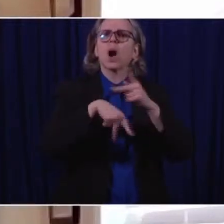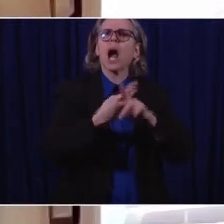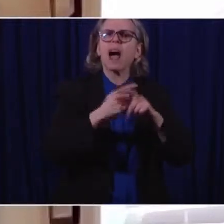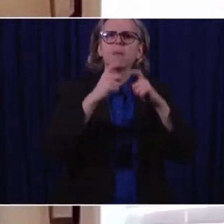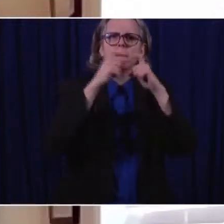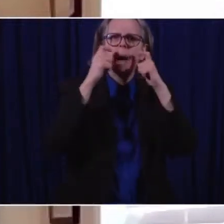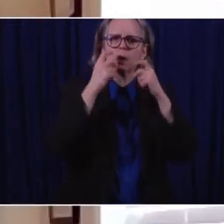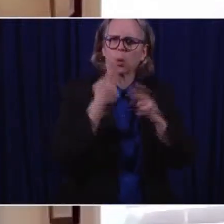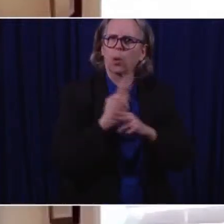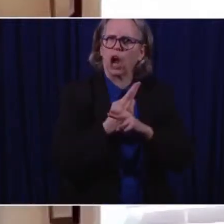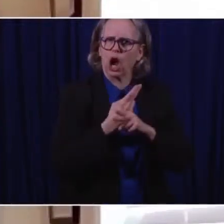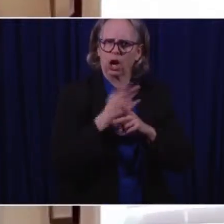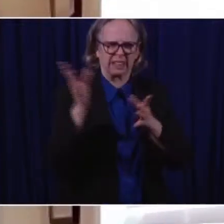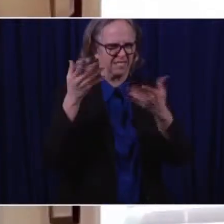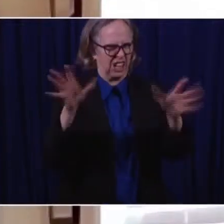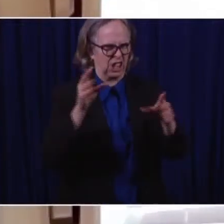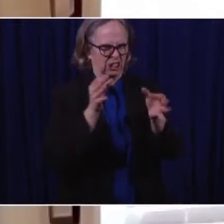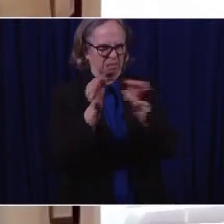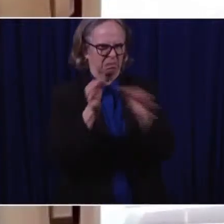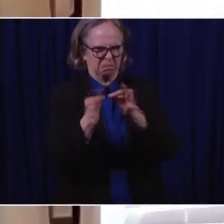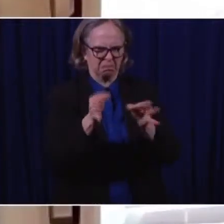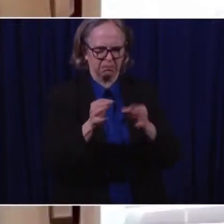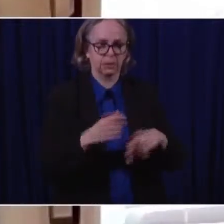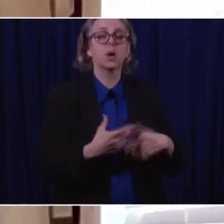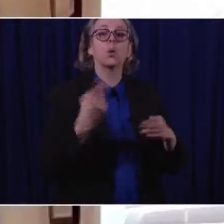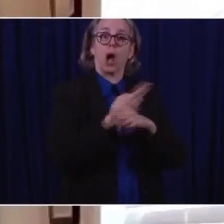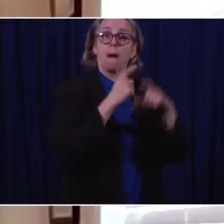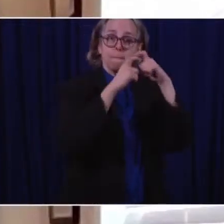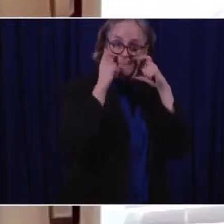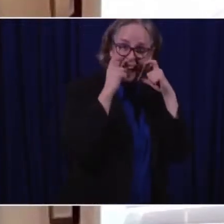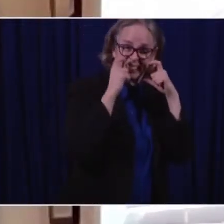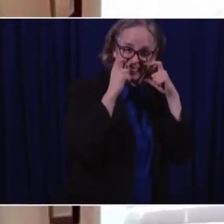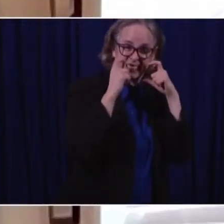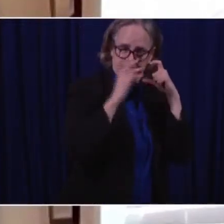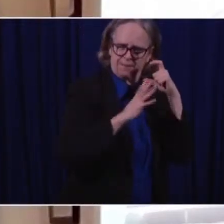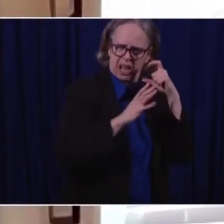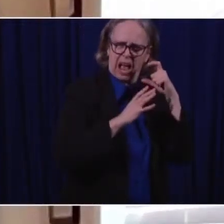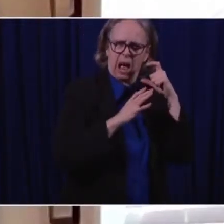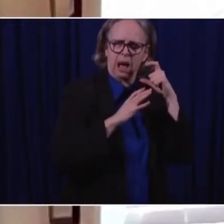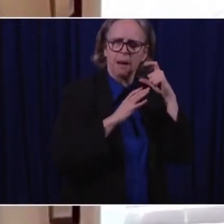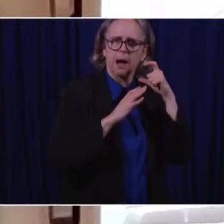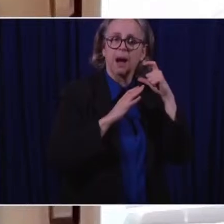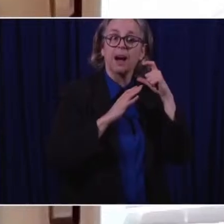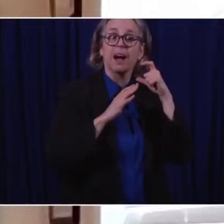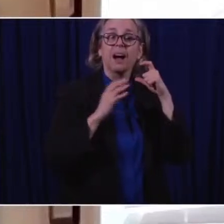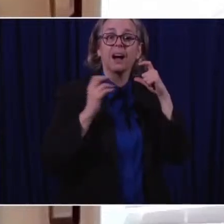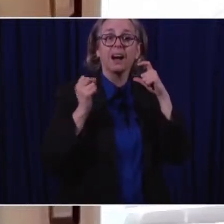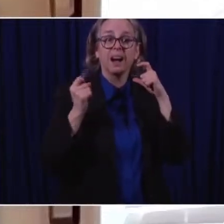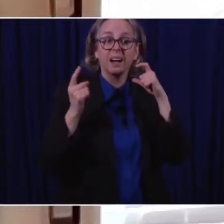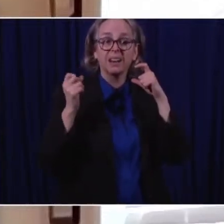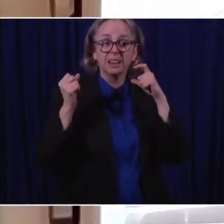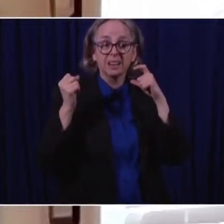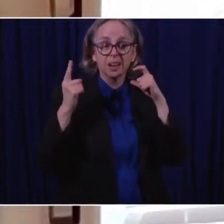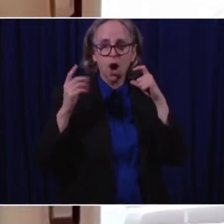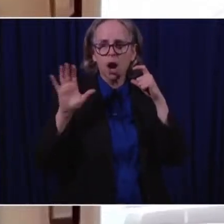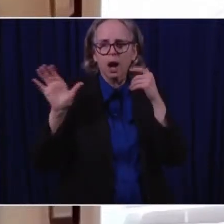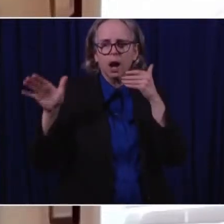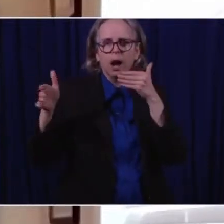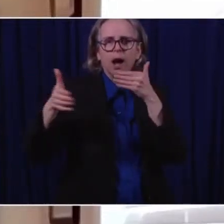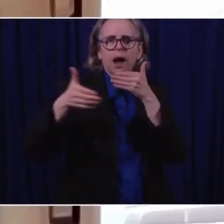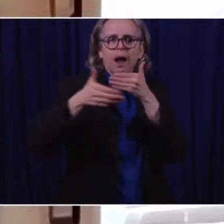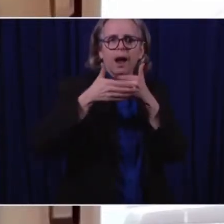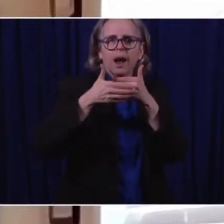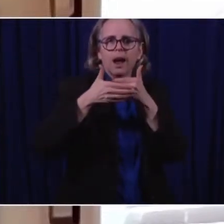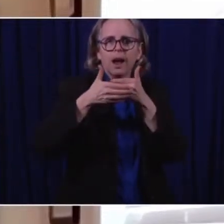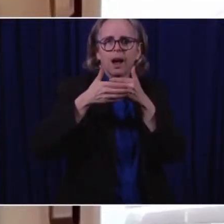Secondly, we've long advocated that the mask that we wear, if we wear a cloth one, make sure it's a 2-layer